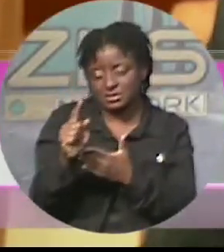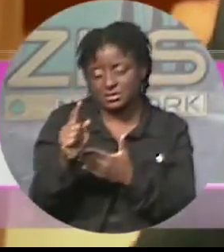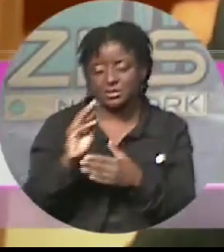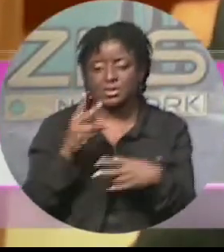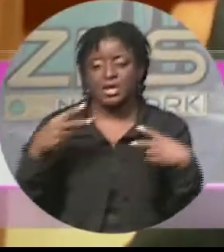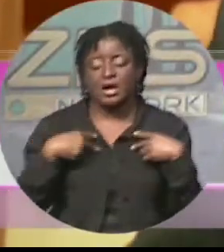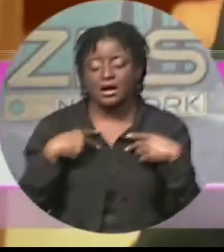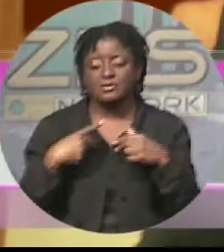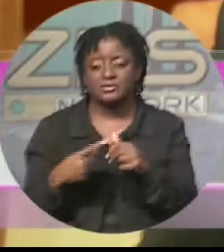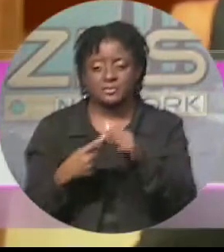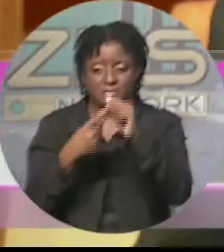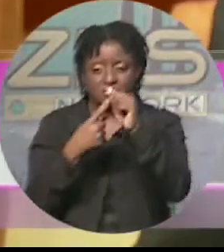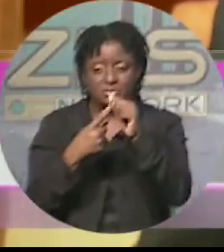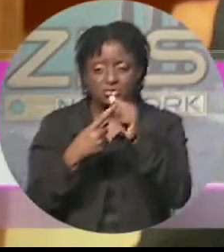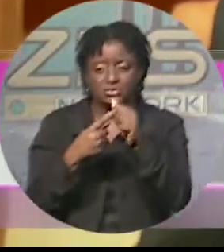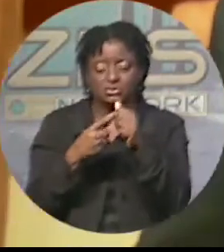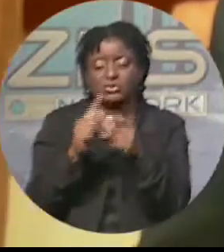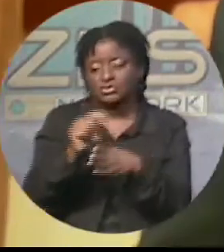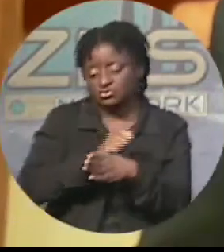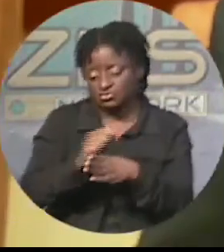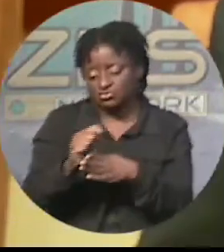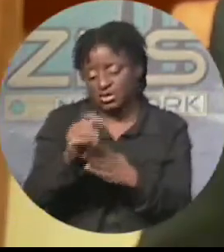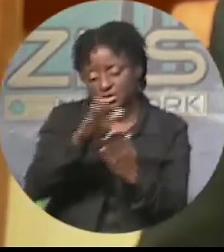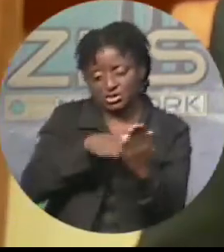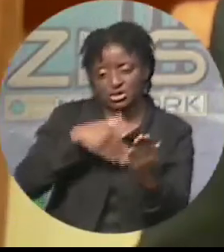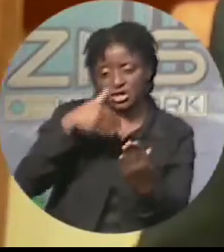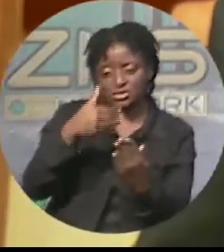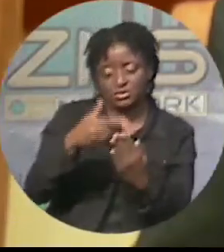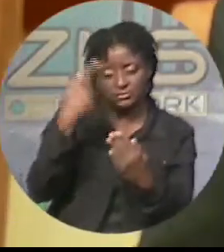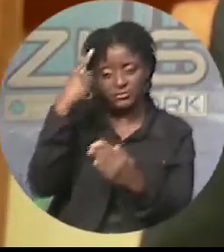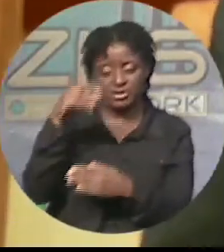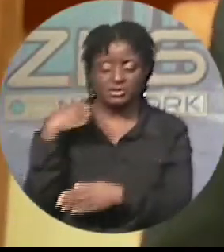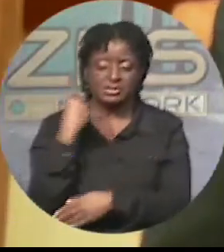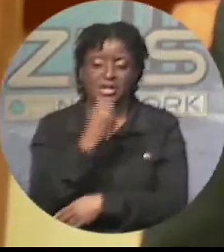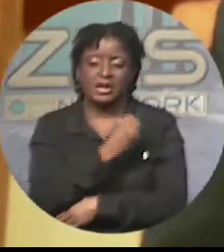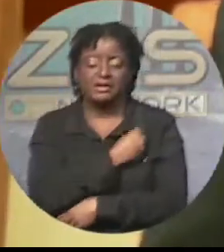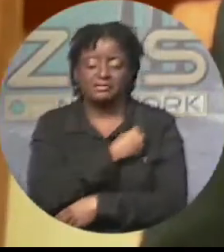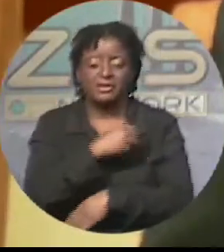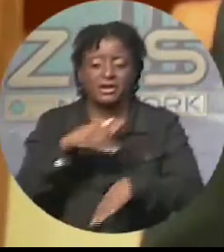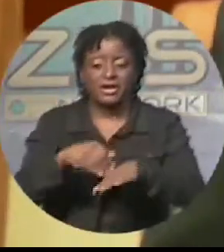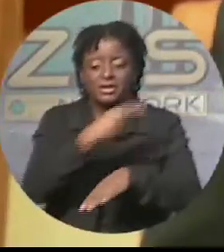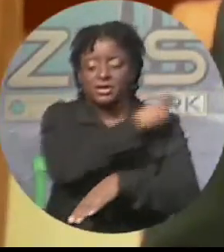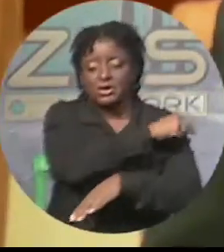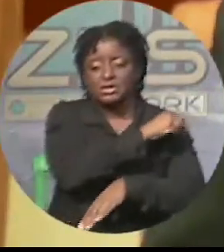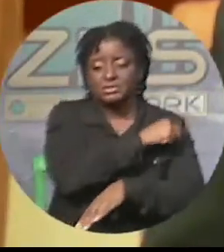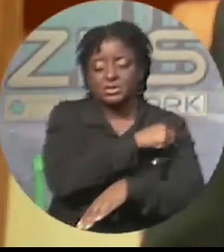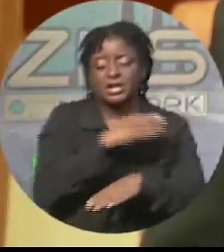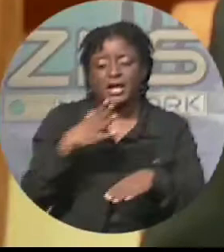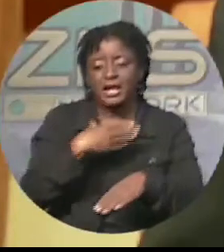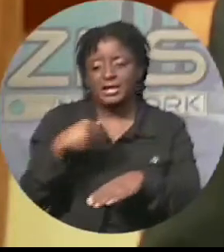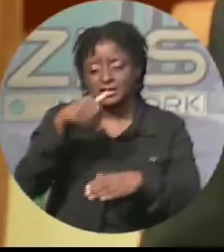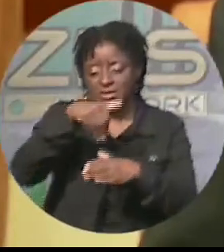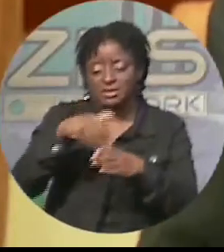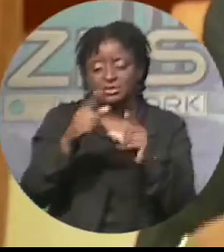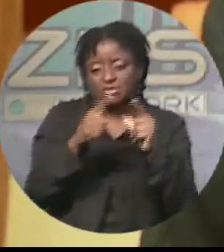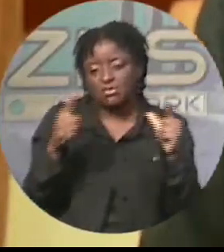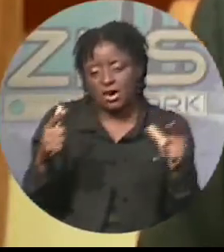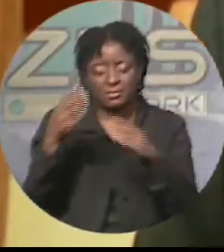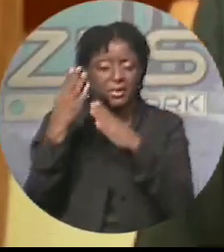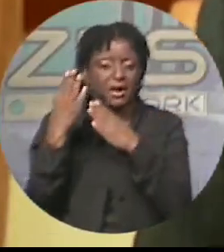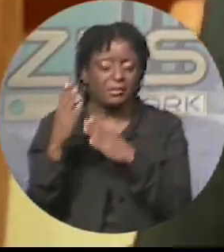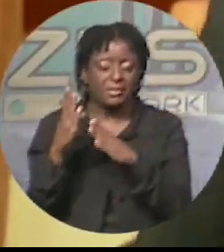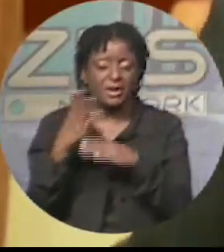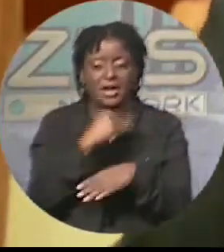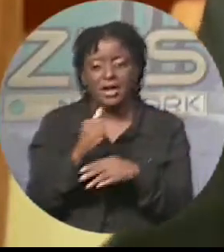training schedules for our staff at the Princess Margaret Hospital and in Grand Bahama, and we have a